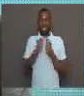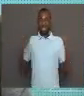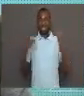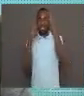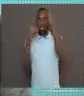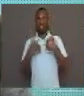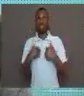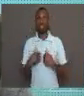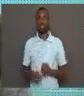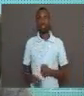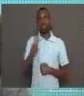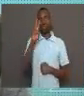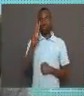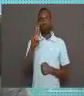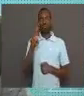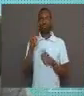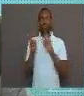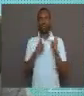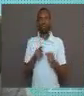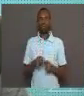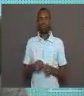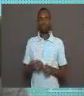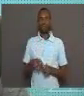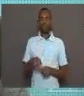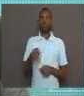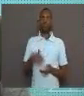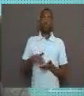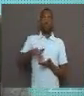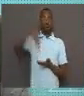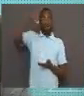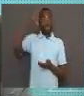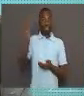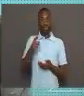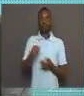2 of them must have a high elastic limit.